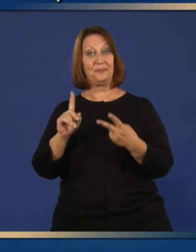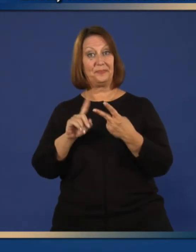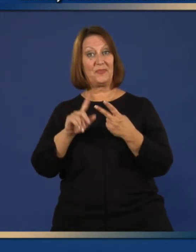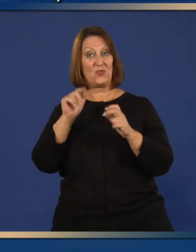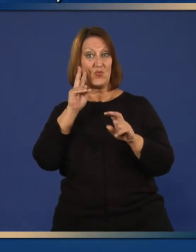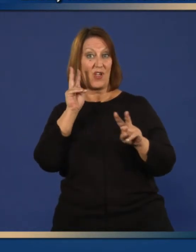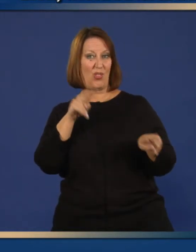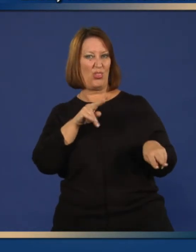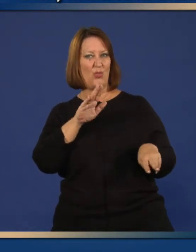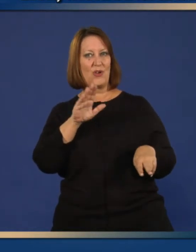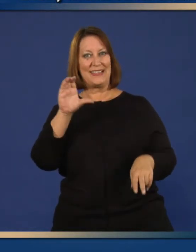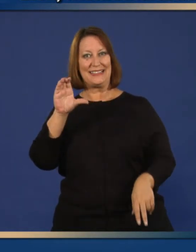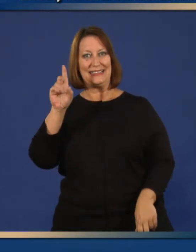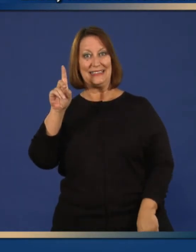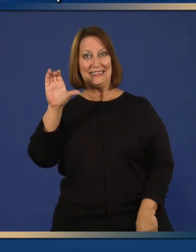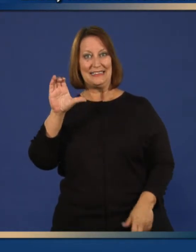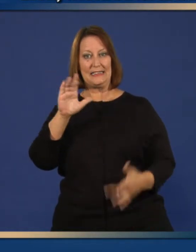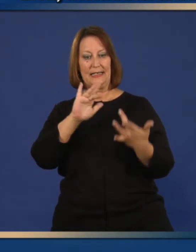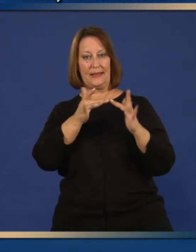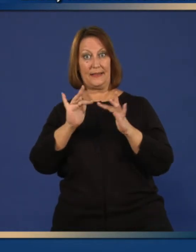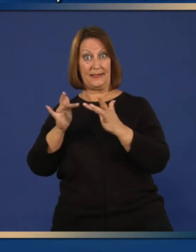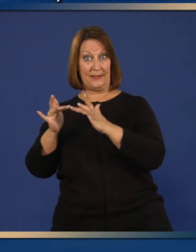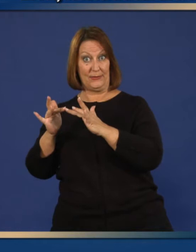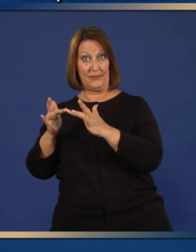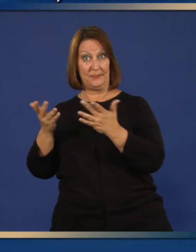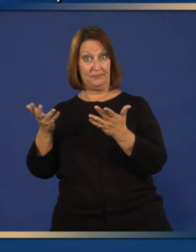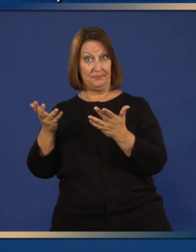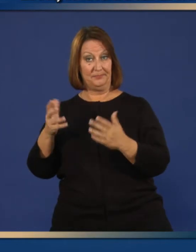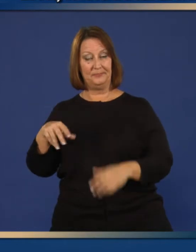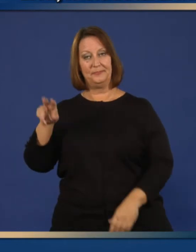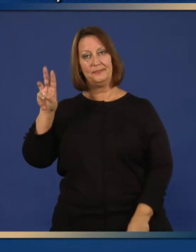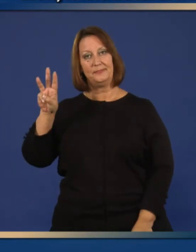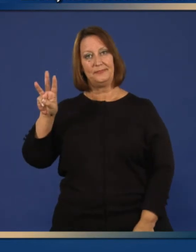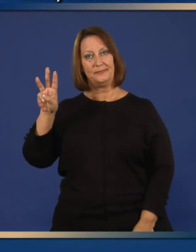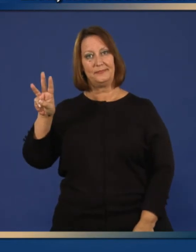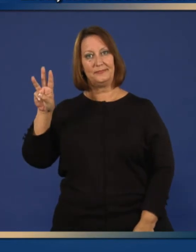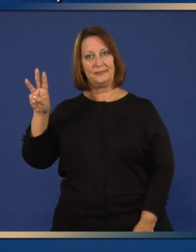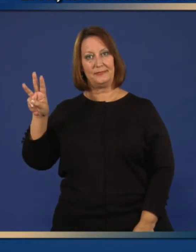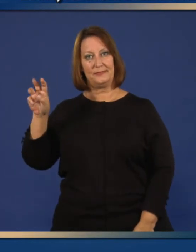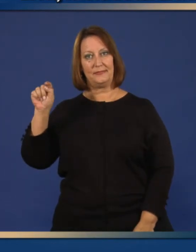Or visit CDC's website at